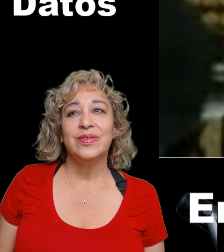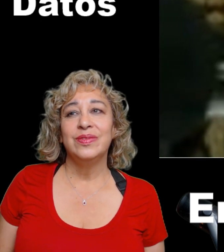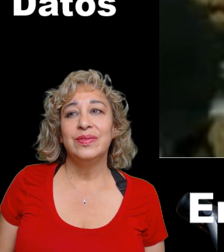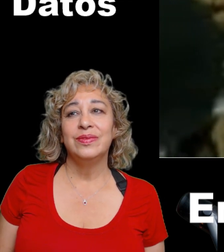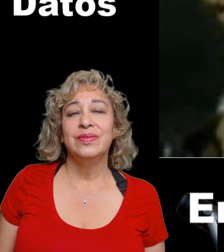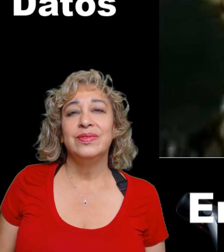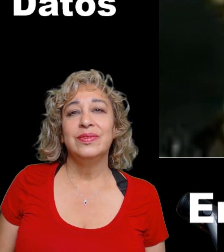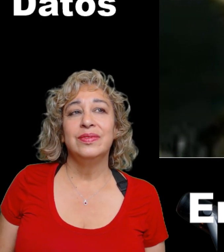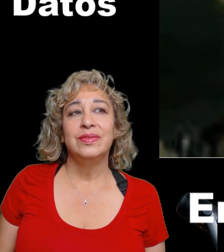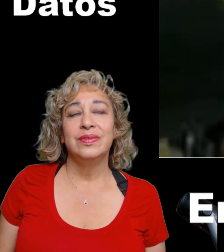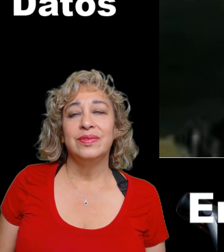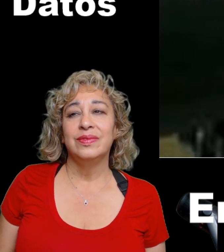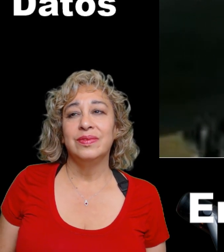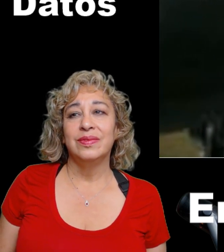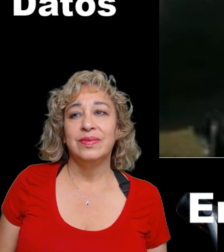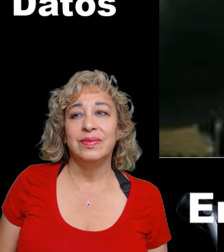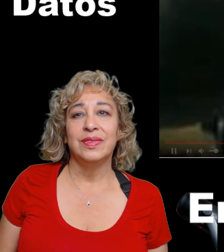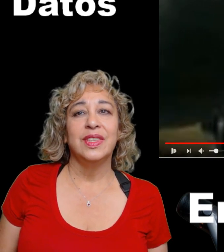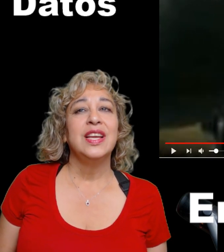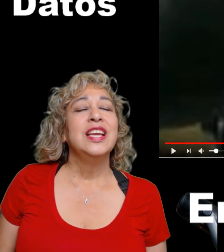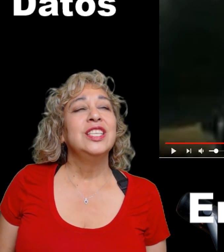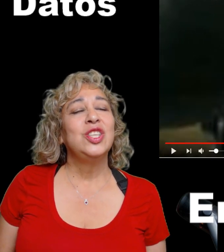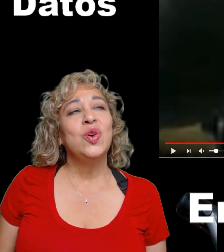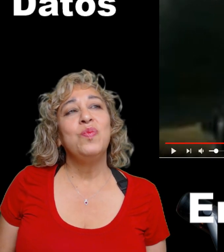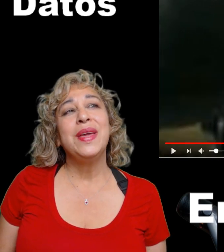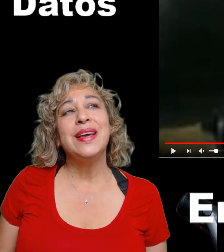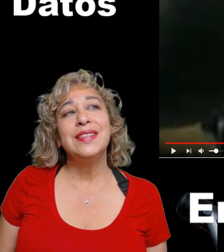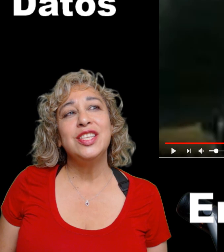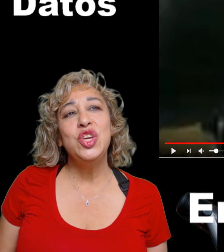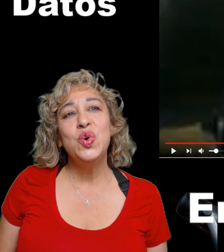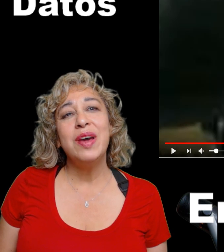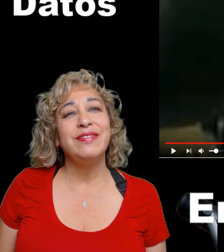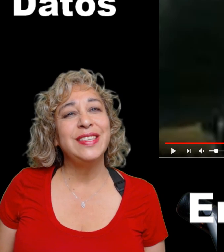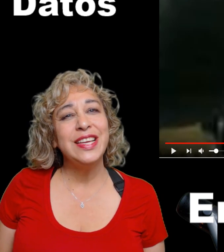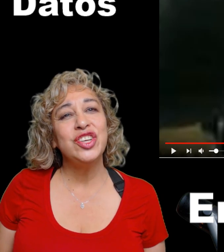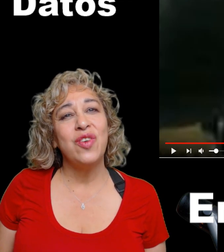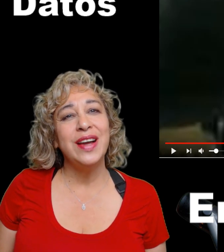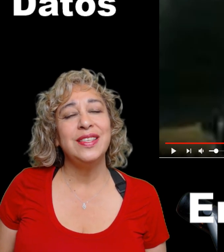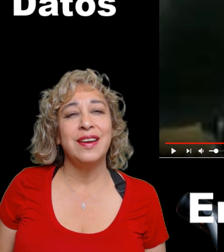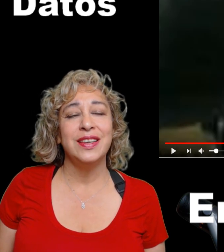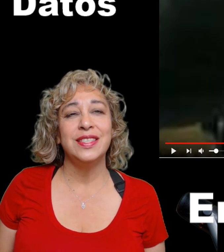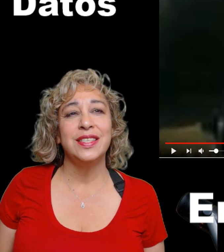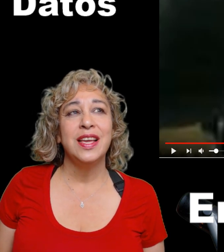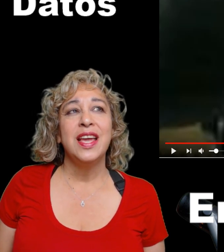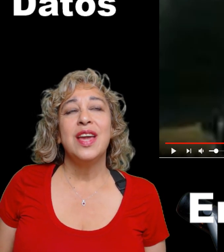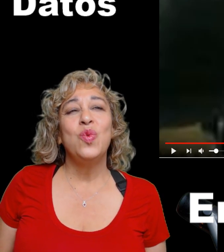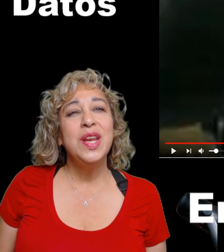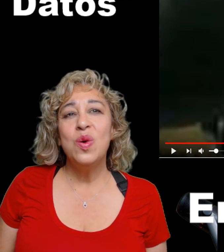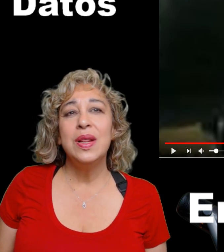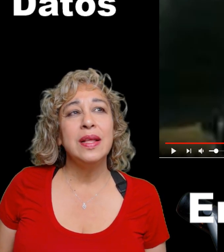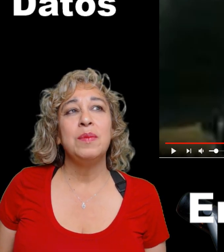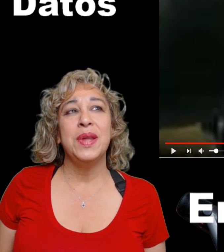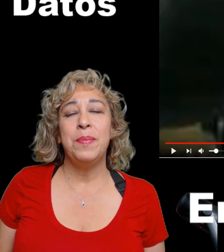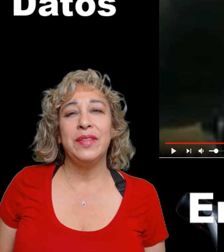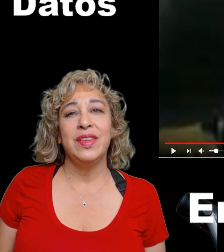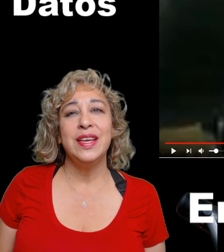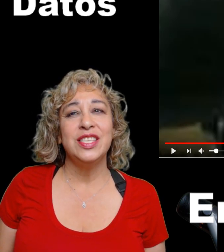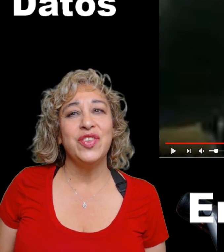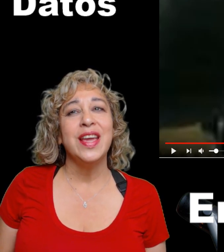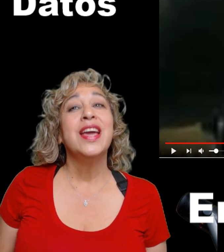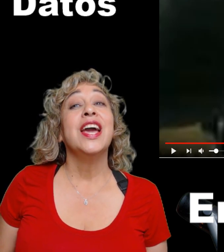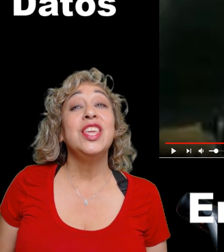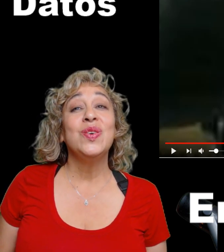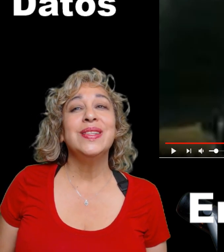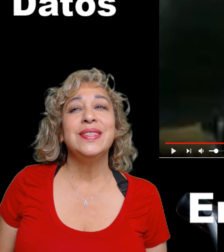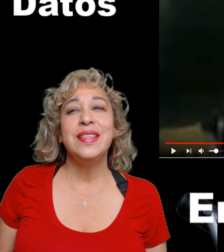Nosotros sabemos un poco de historia. So, because you have set your eyes on us, we know a little bit about the